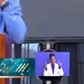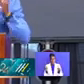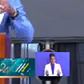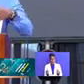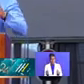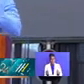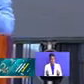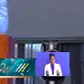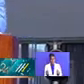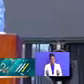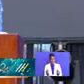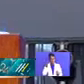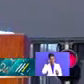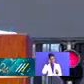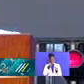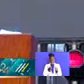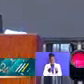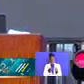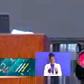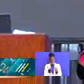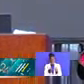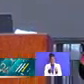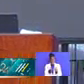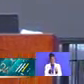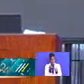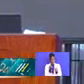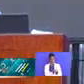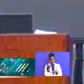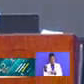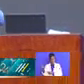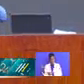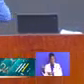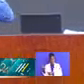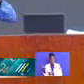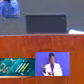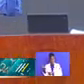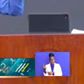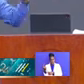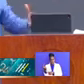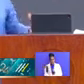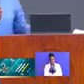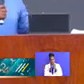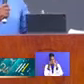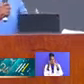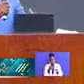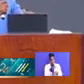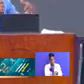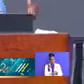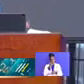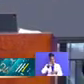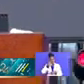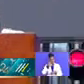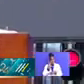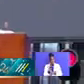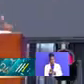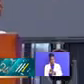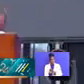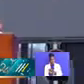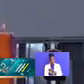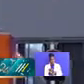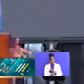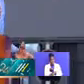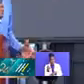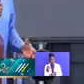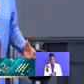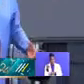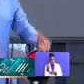Alors now remember this every one of us more especially if you are an African descent